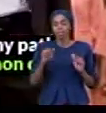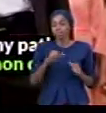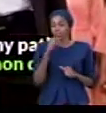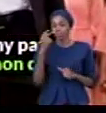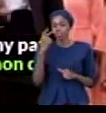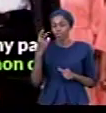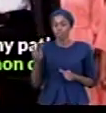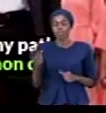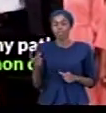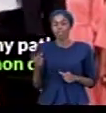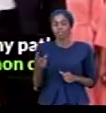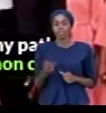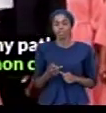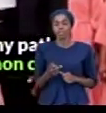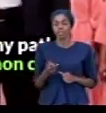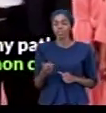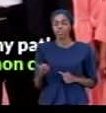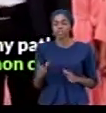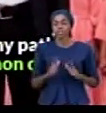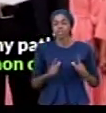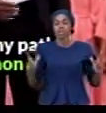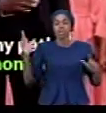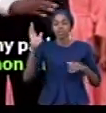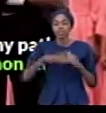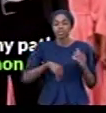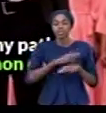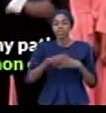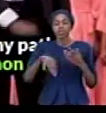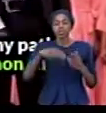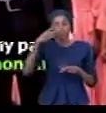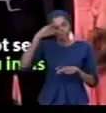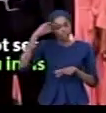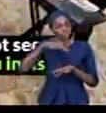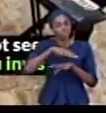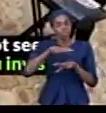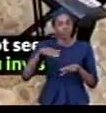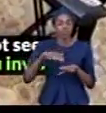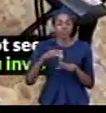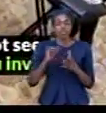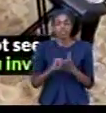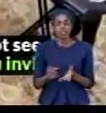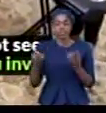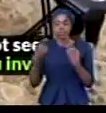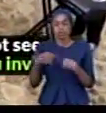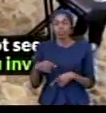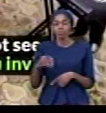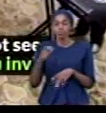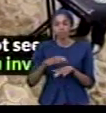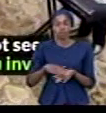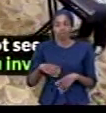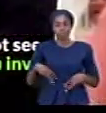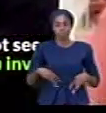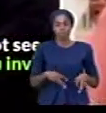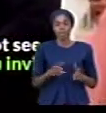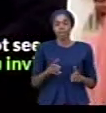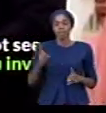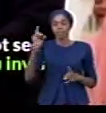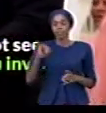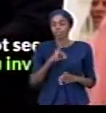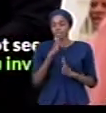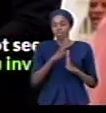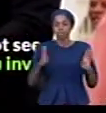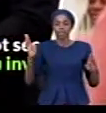see. Bigger than all the shadows that comes across my path. God is bigger than any